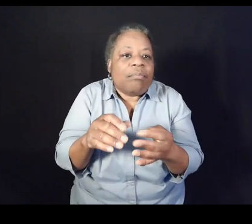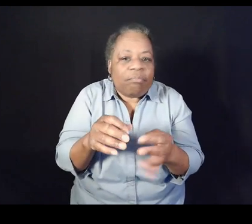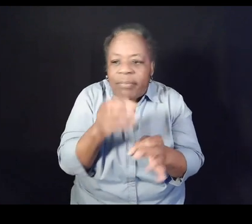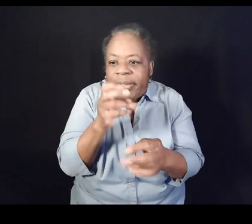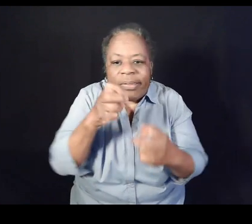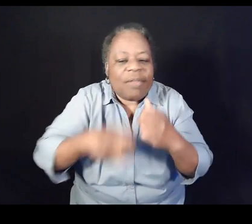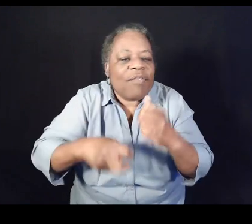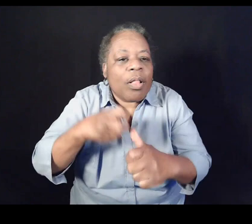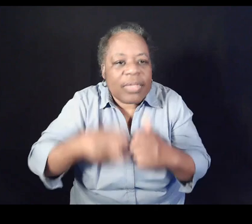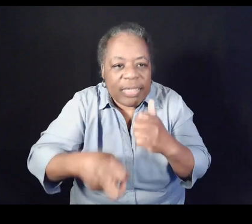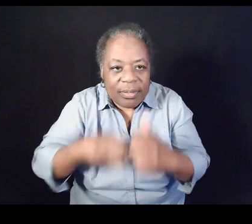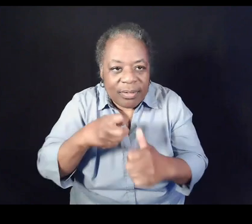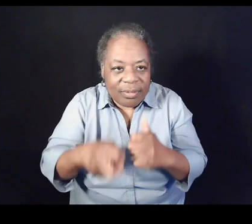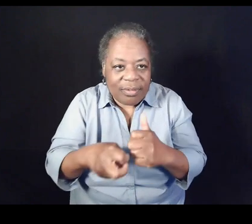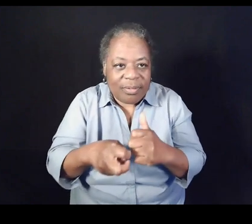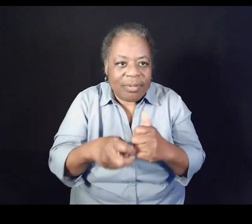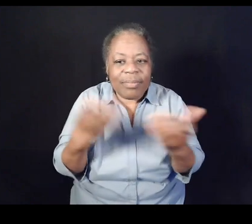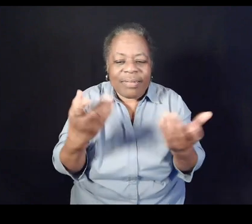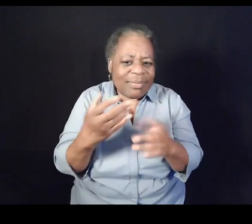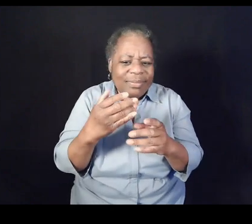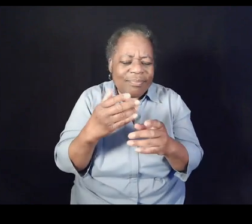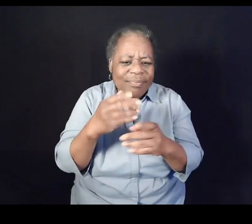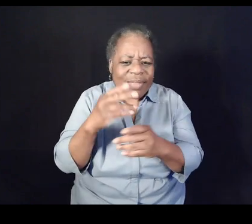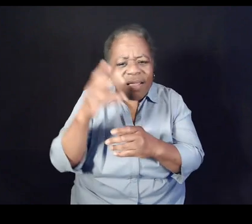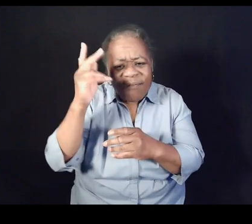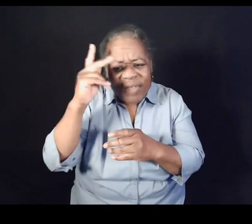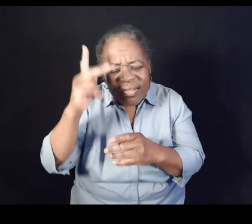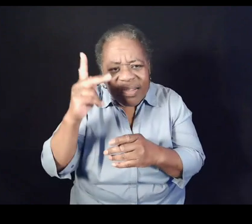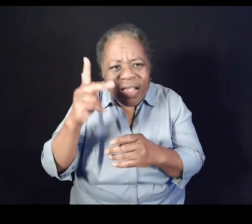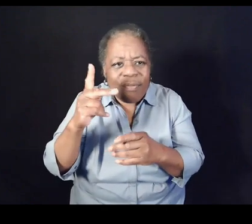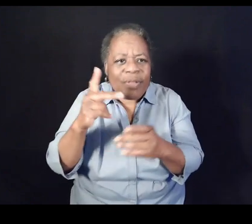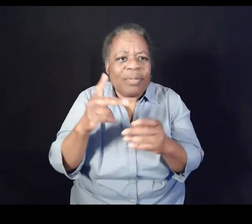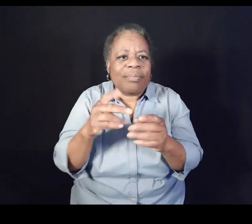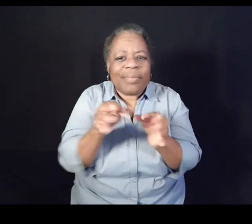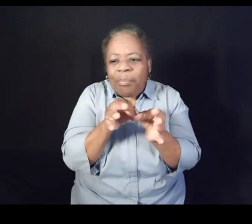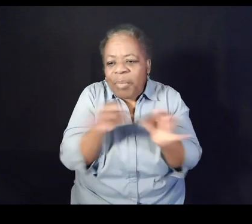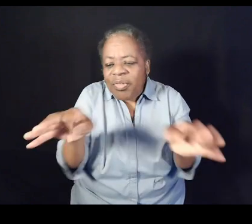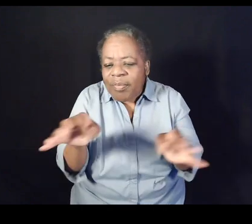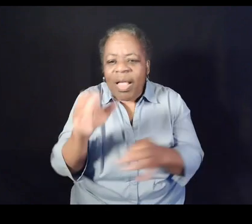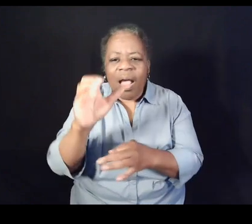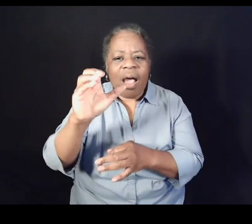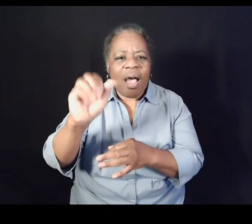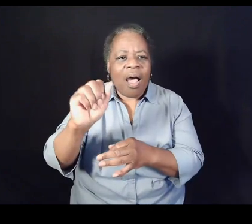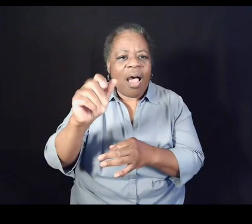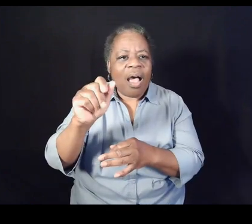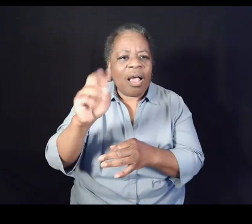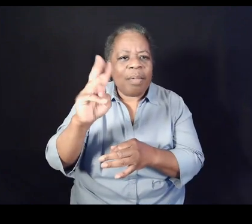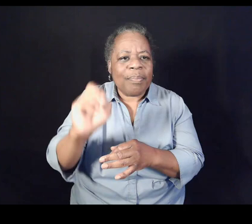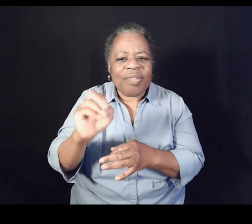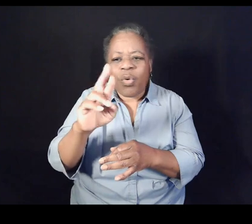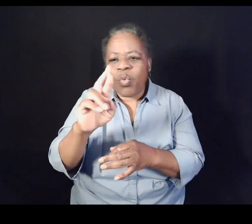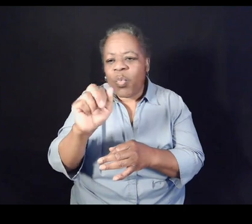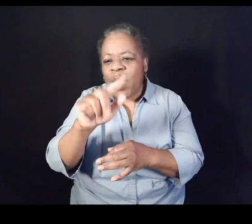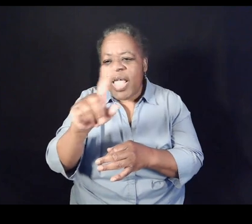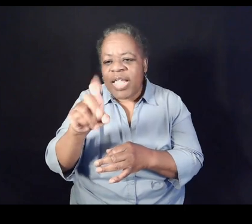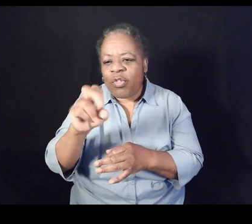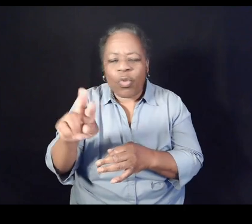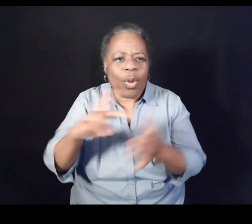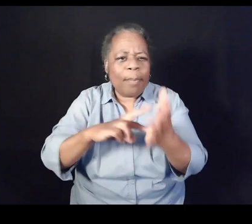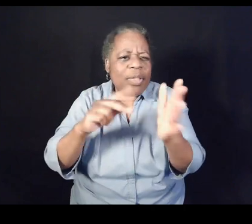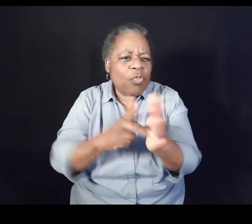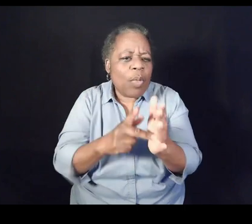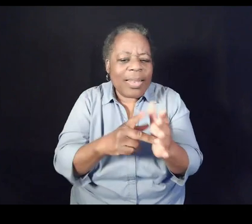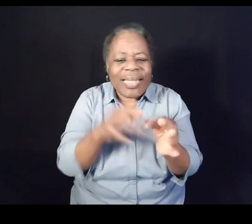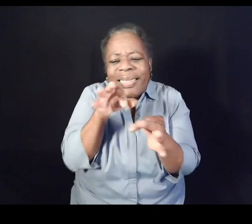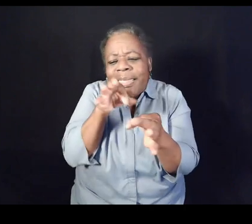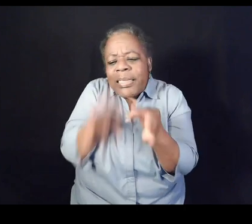It's a variation on the philosophical principle known as Occam's razor, which suggests that the simplest explanation of